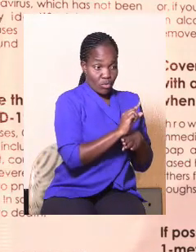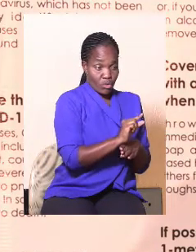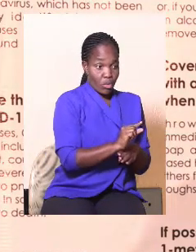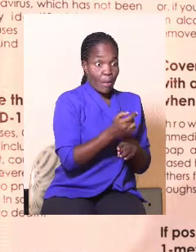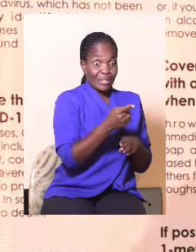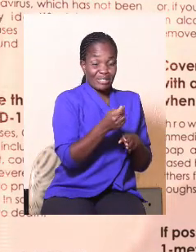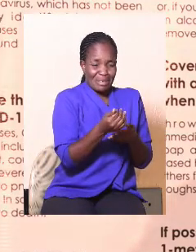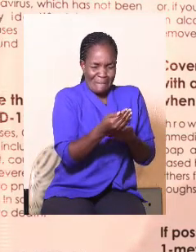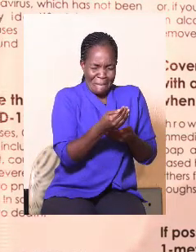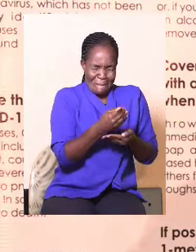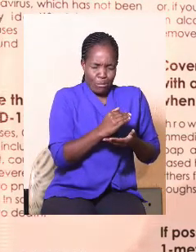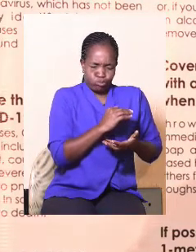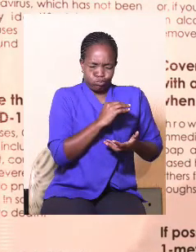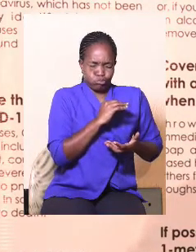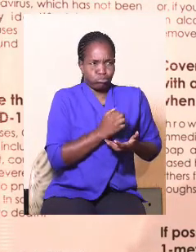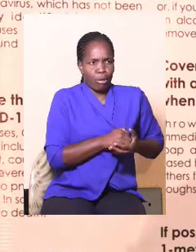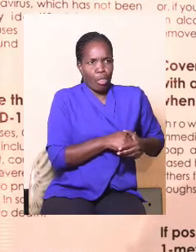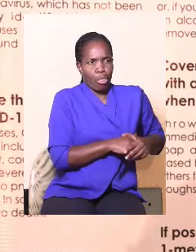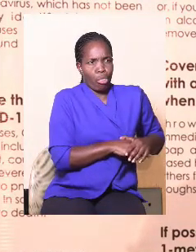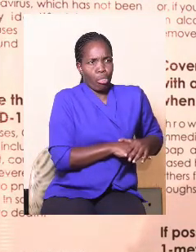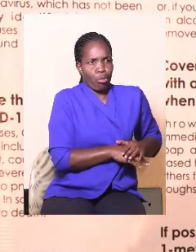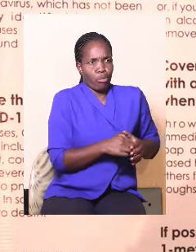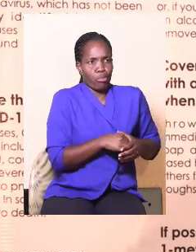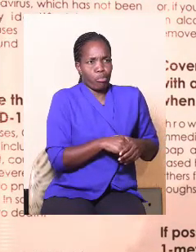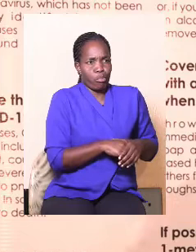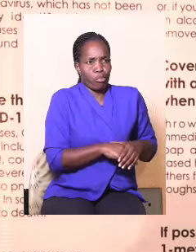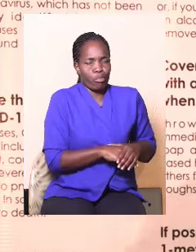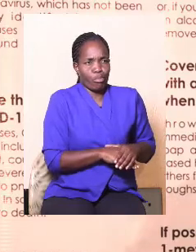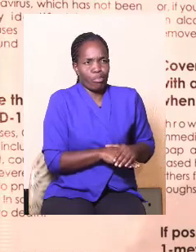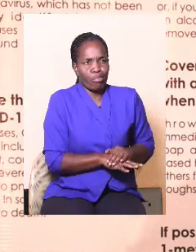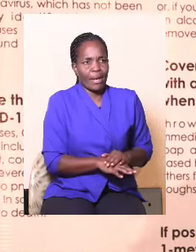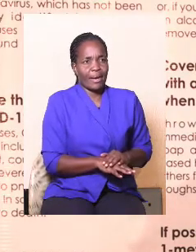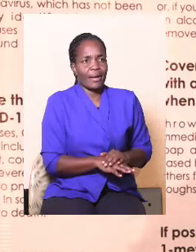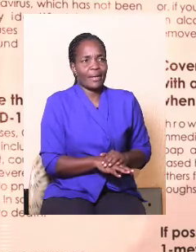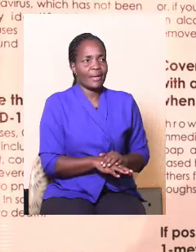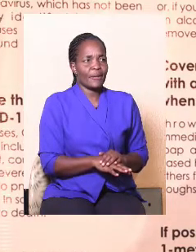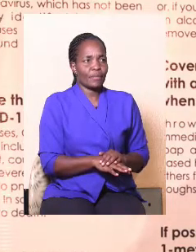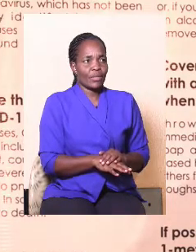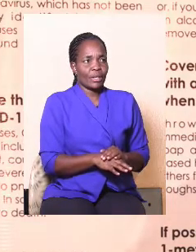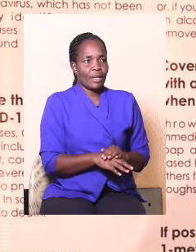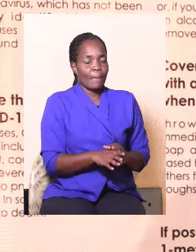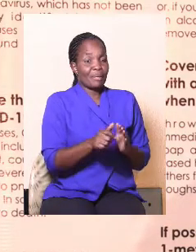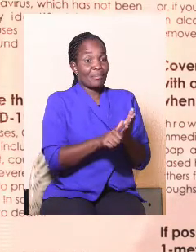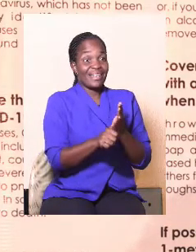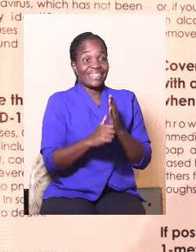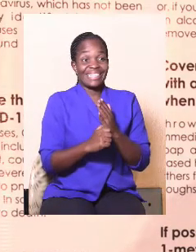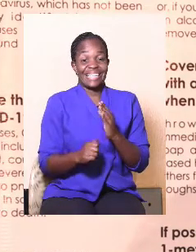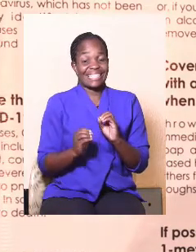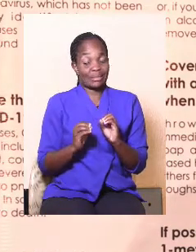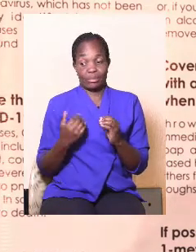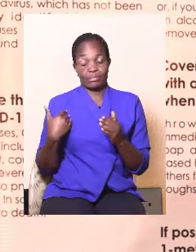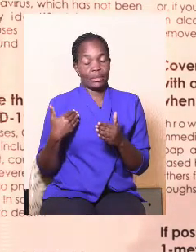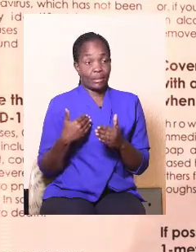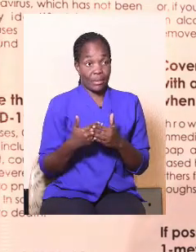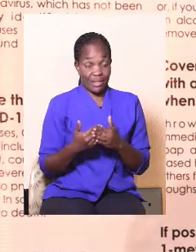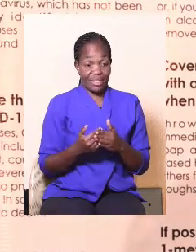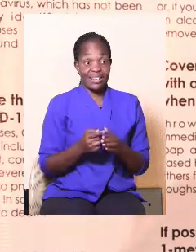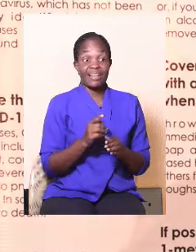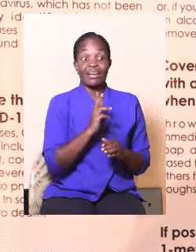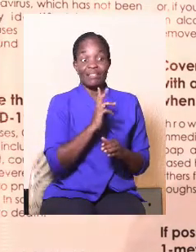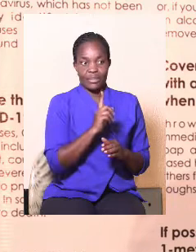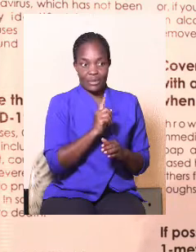They make more money in the informal sector, but they have not registered for tax. Those are the ones that